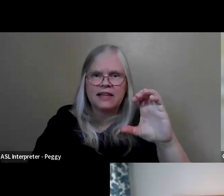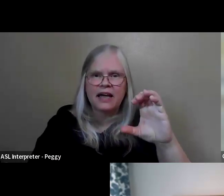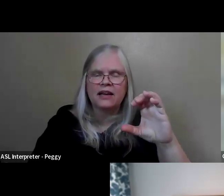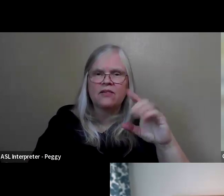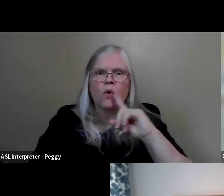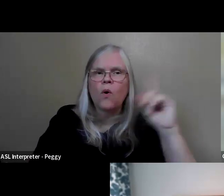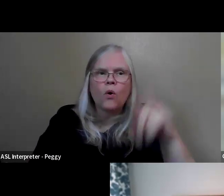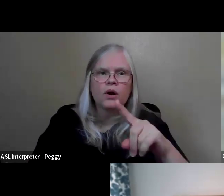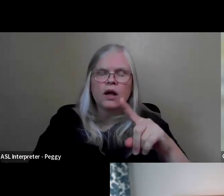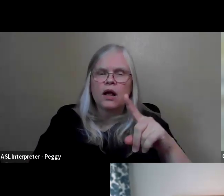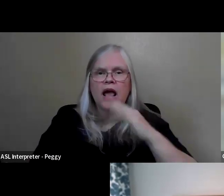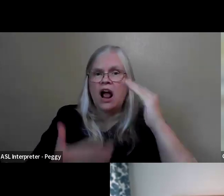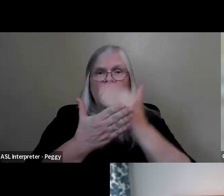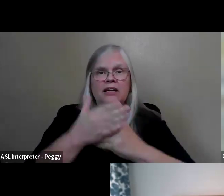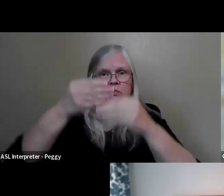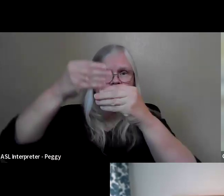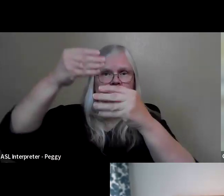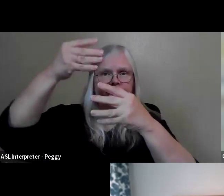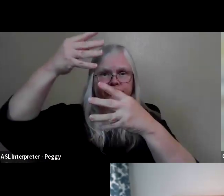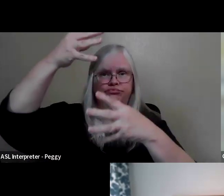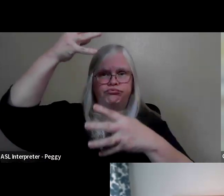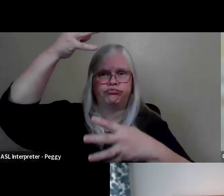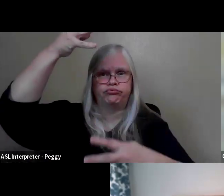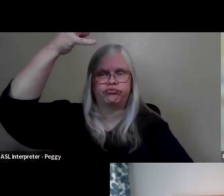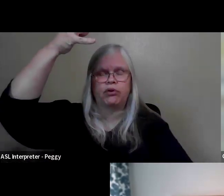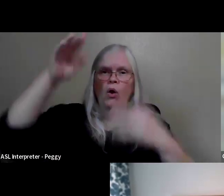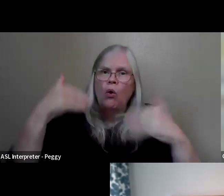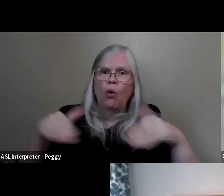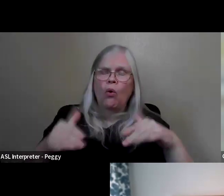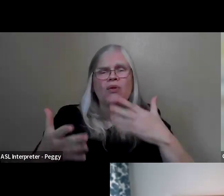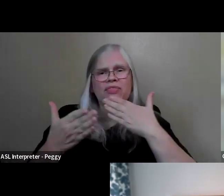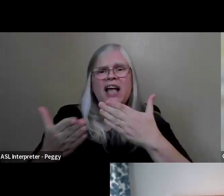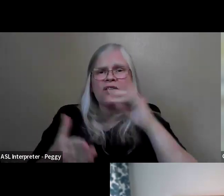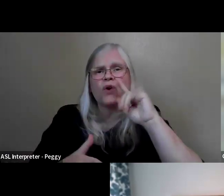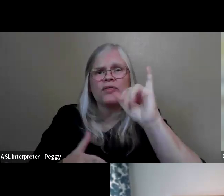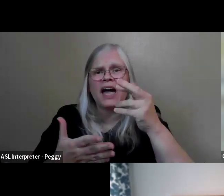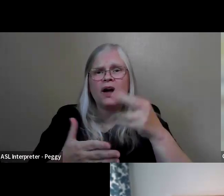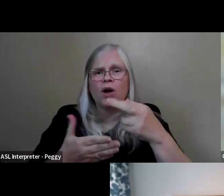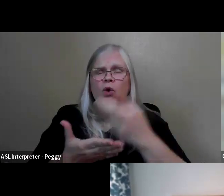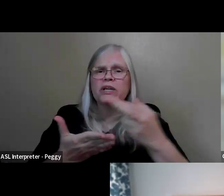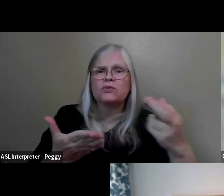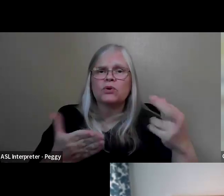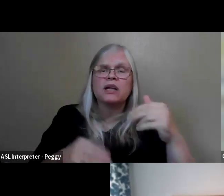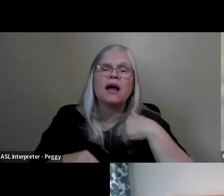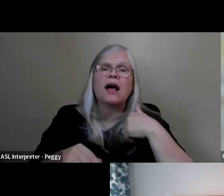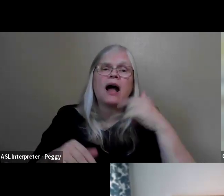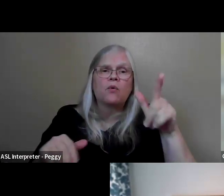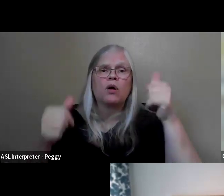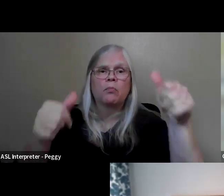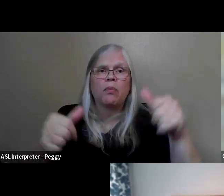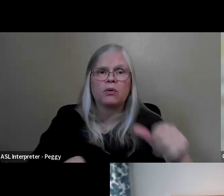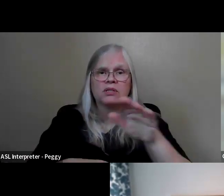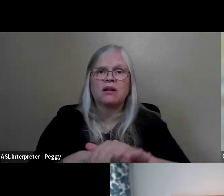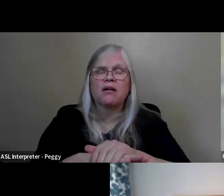to keep up with all of them. So thank you for that resource. We'll also, for everyone, I will post that